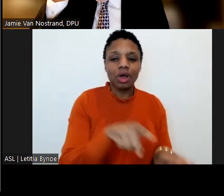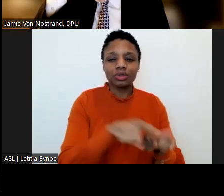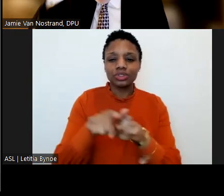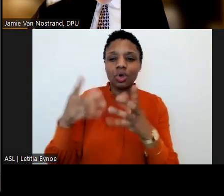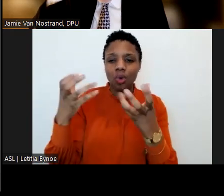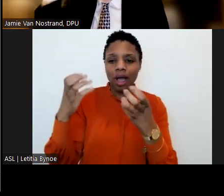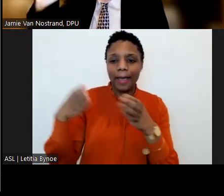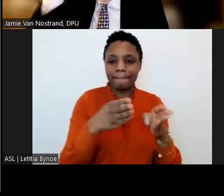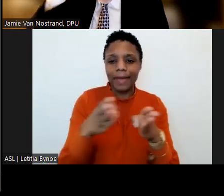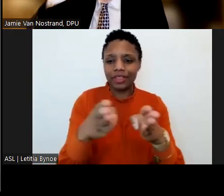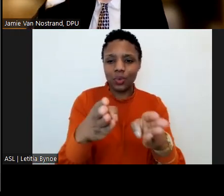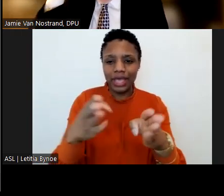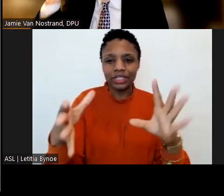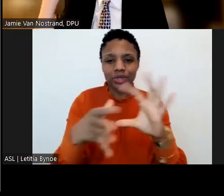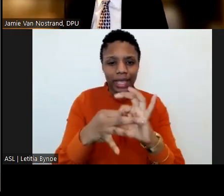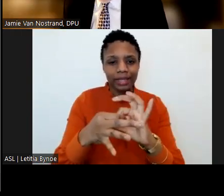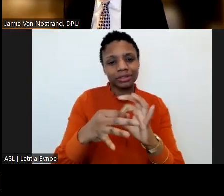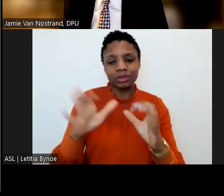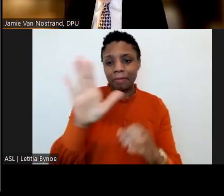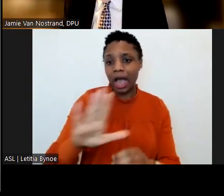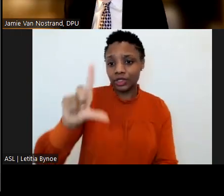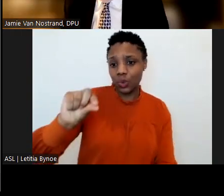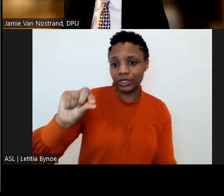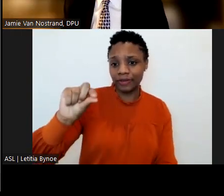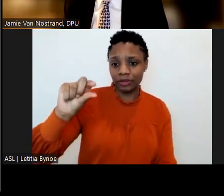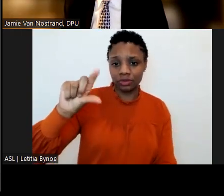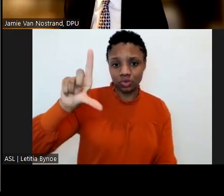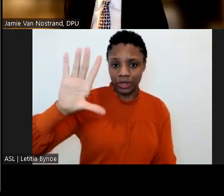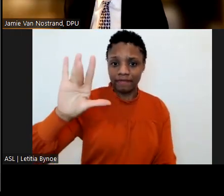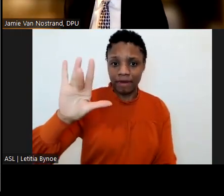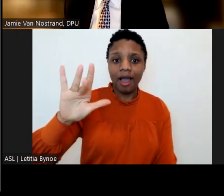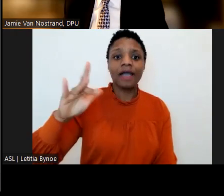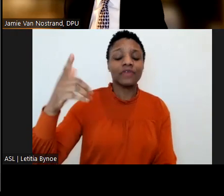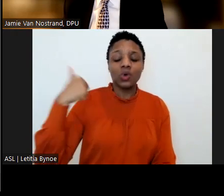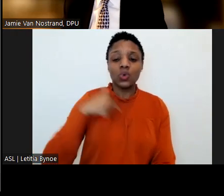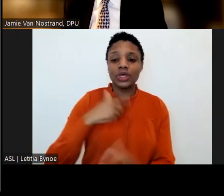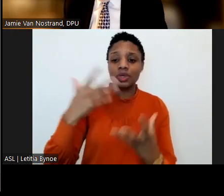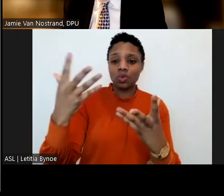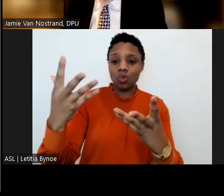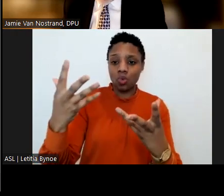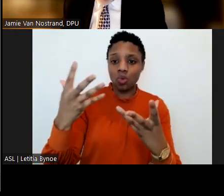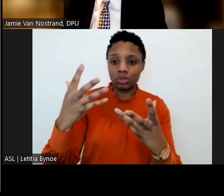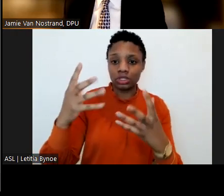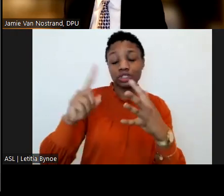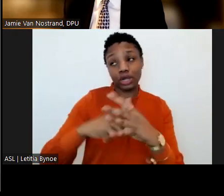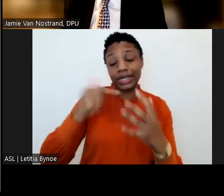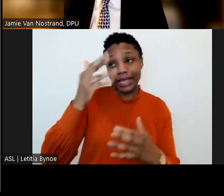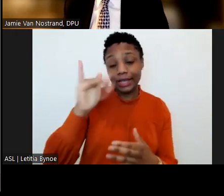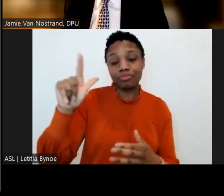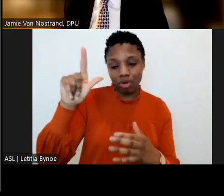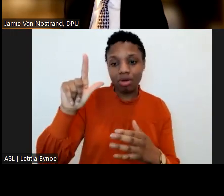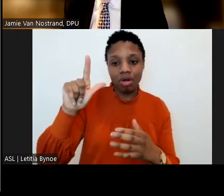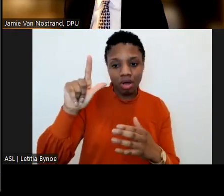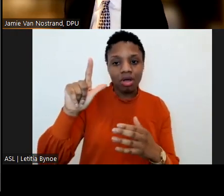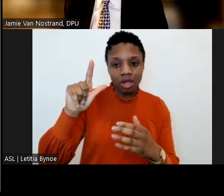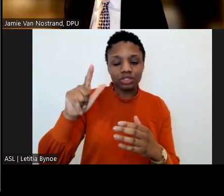to those net zero by 2050 is we're going to require these climate compliance plans beginning in April of 2025. Show us that you're